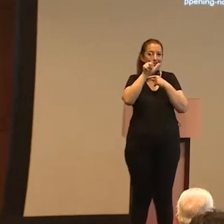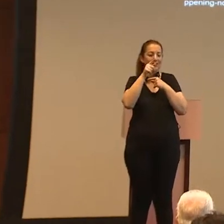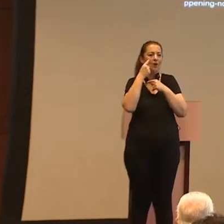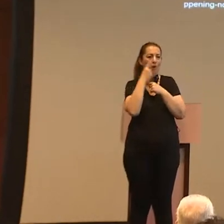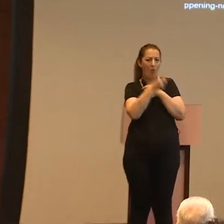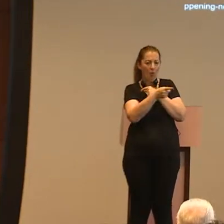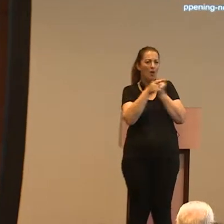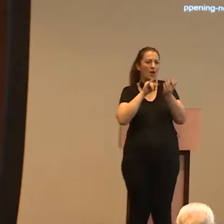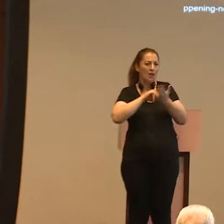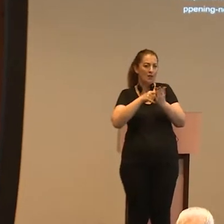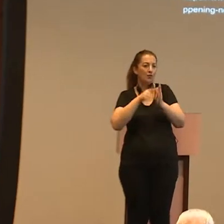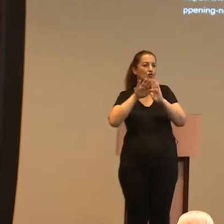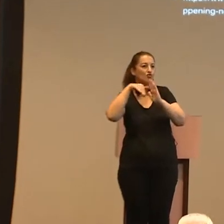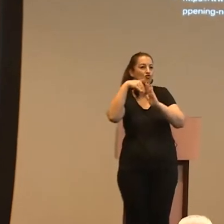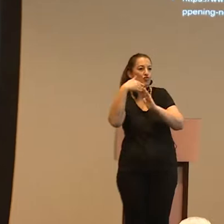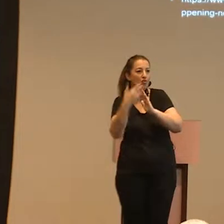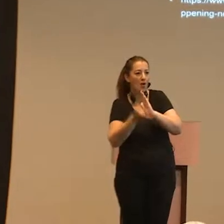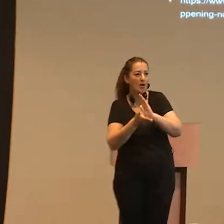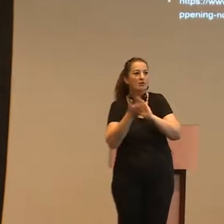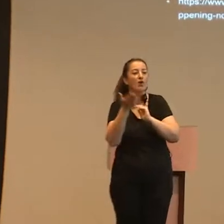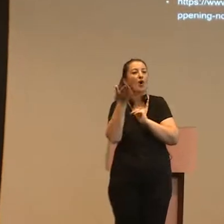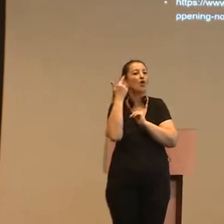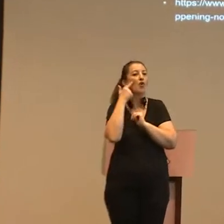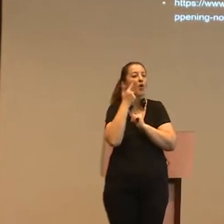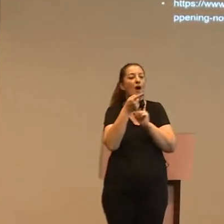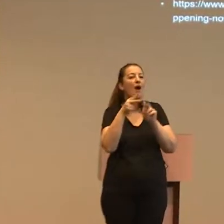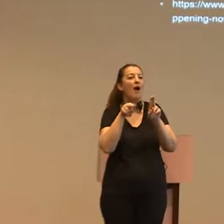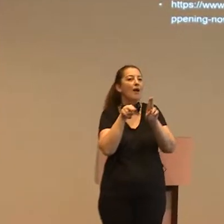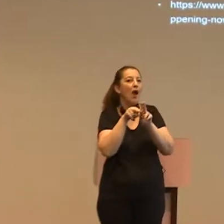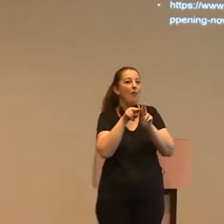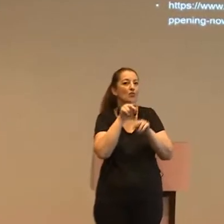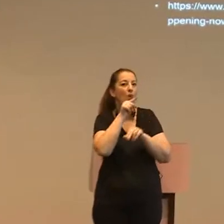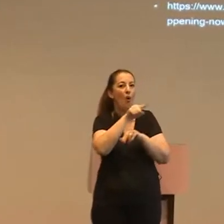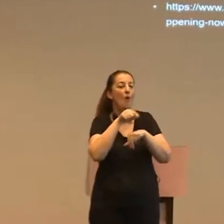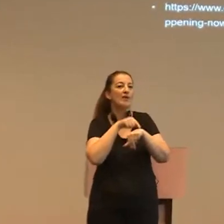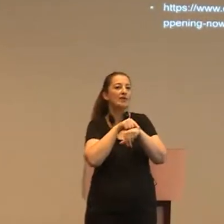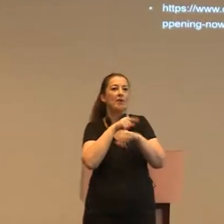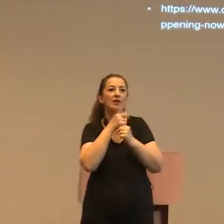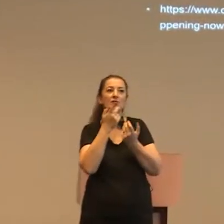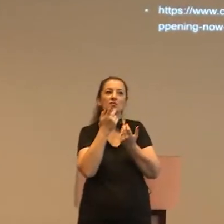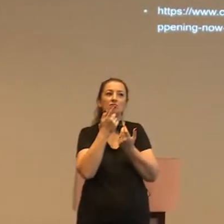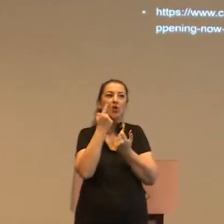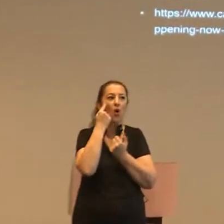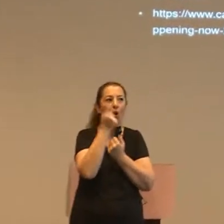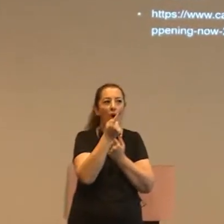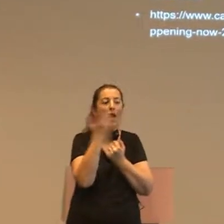the red kimmer's regime after the red kimmer's regime in cambodia